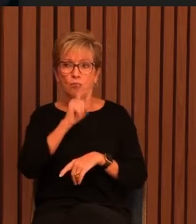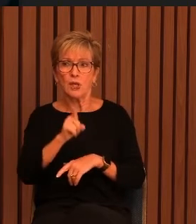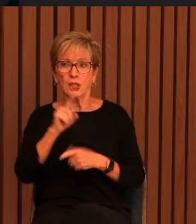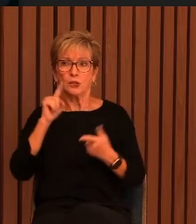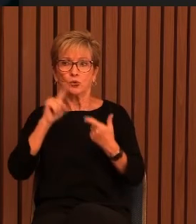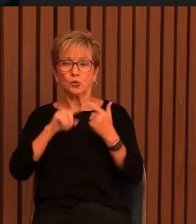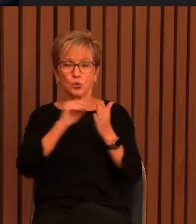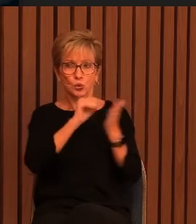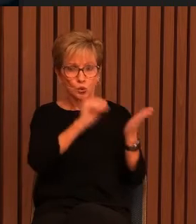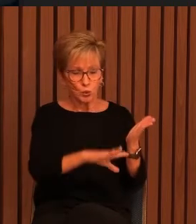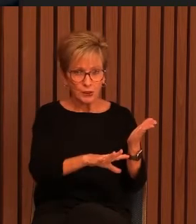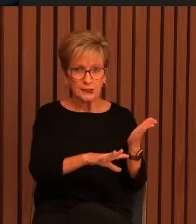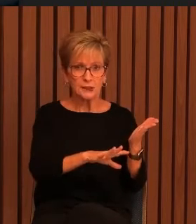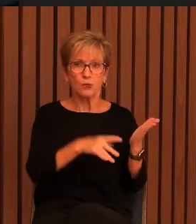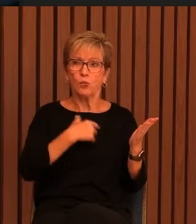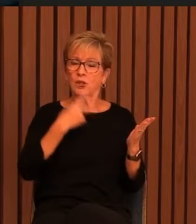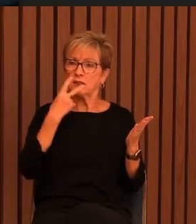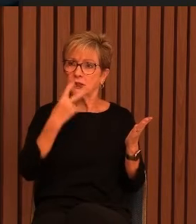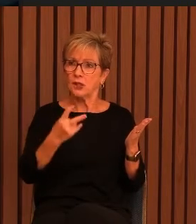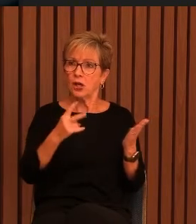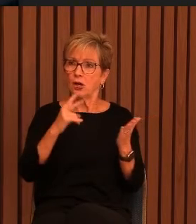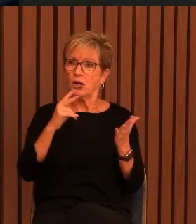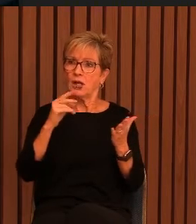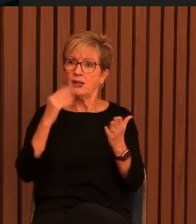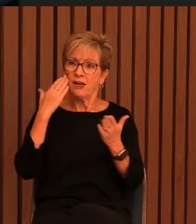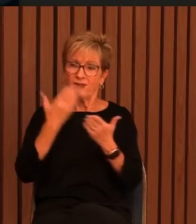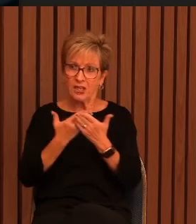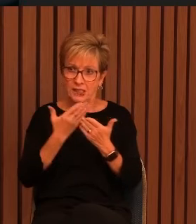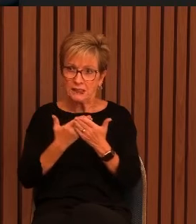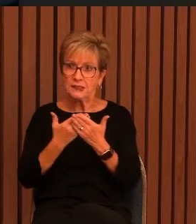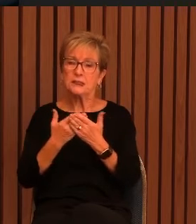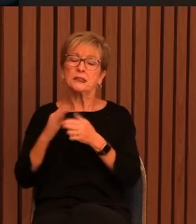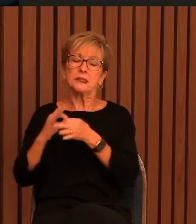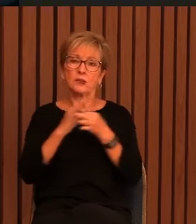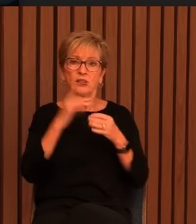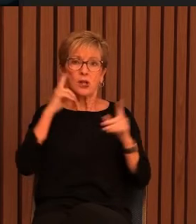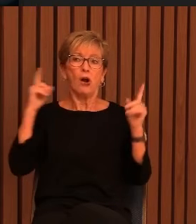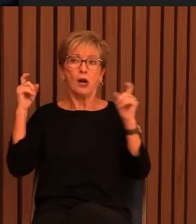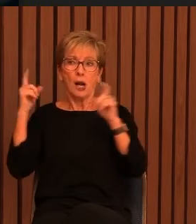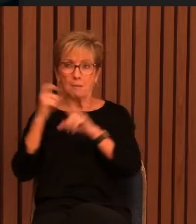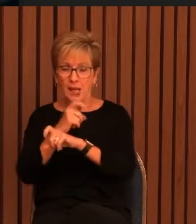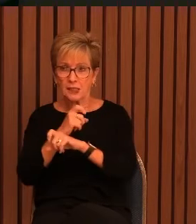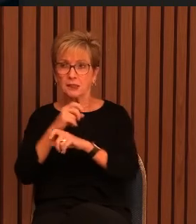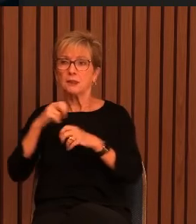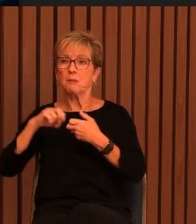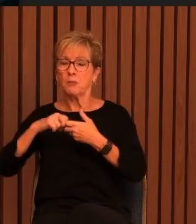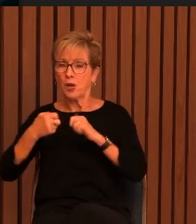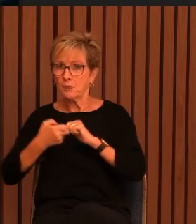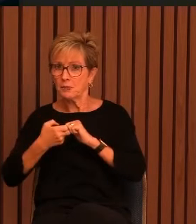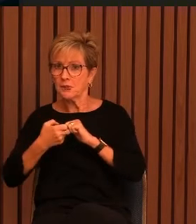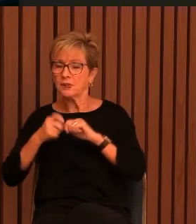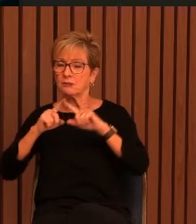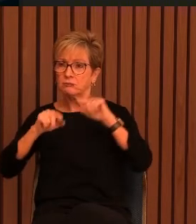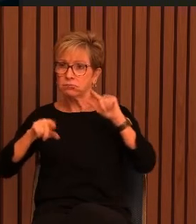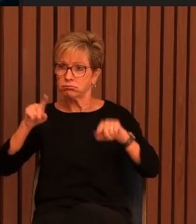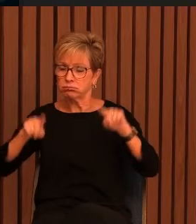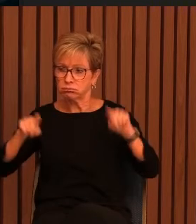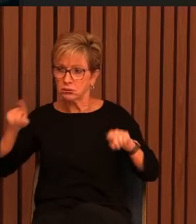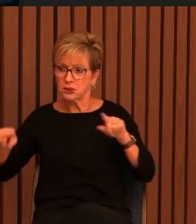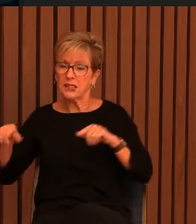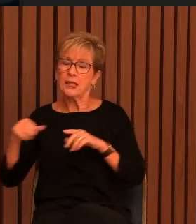of collaboration. You saw evidence of complex problems that required multiple attempts of trial